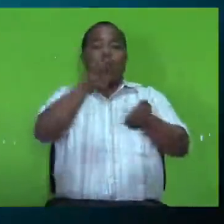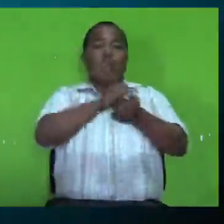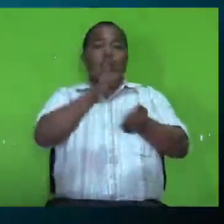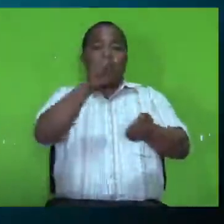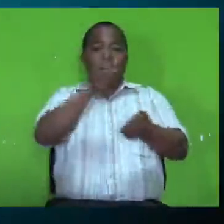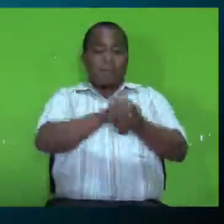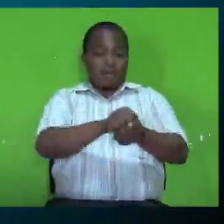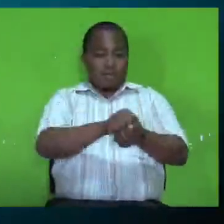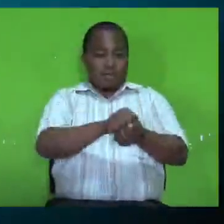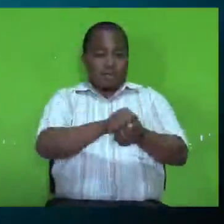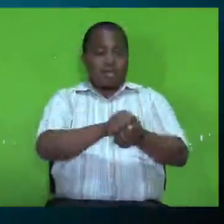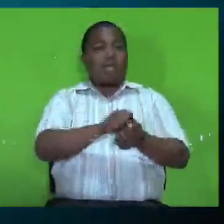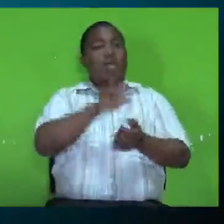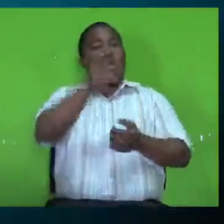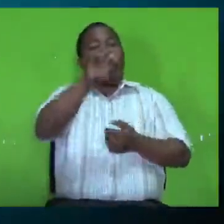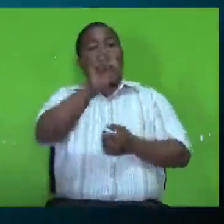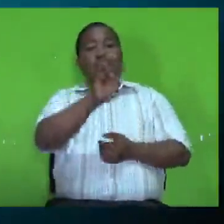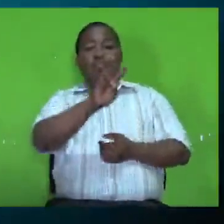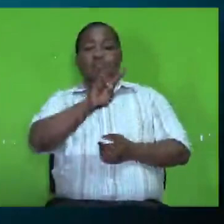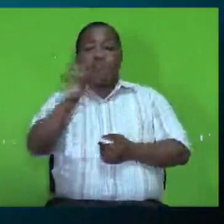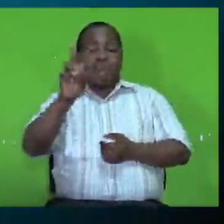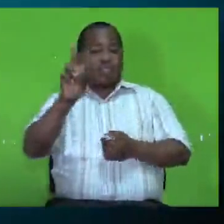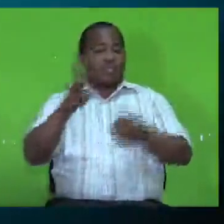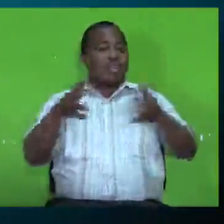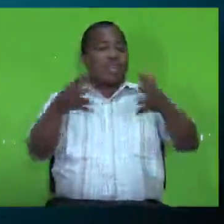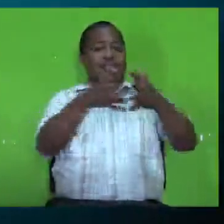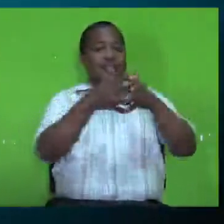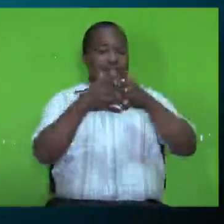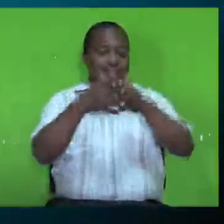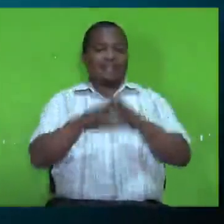components of the vascular system.